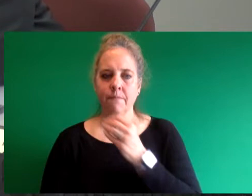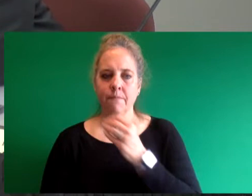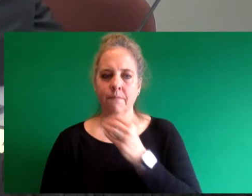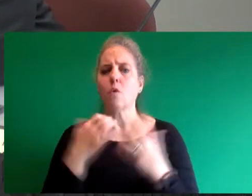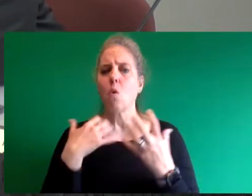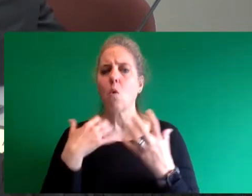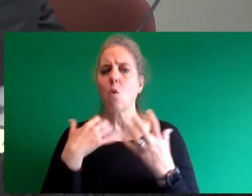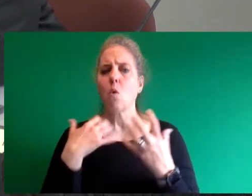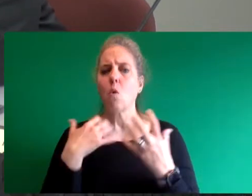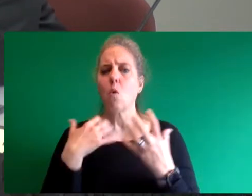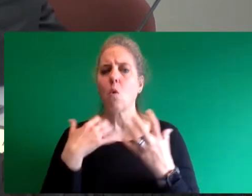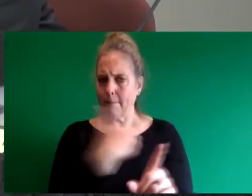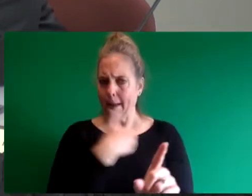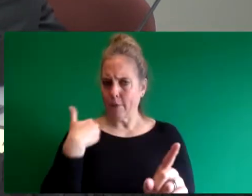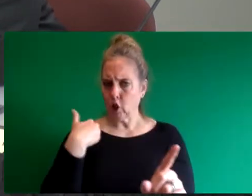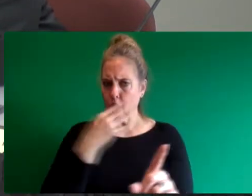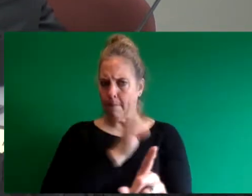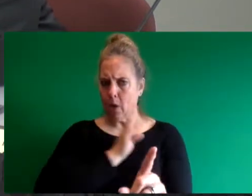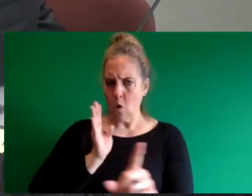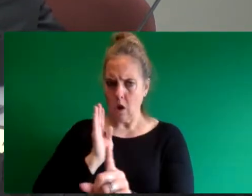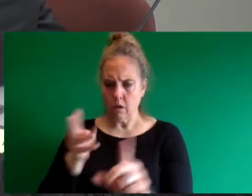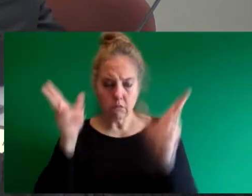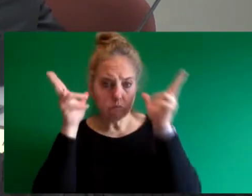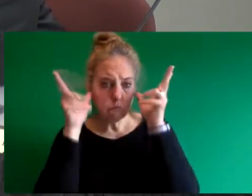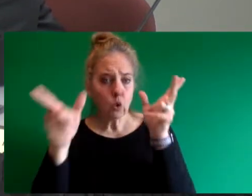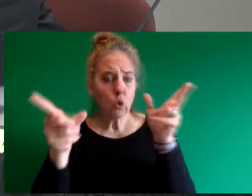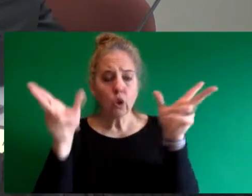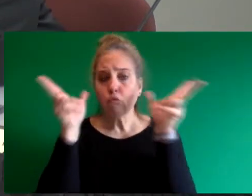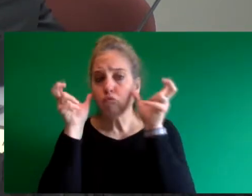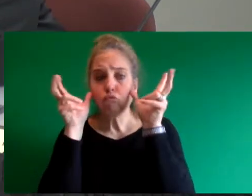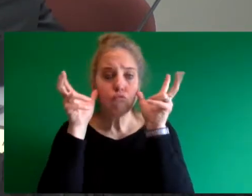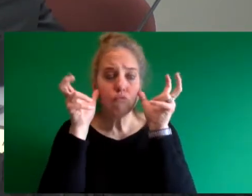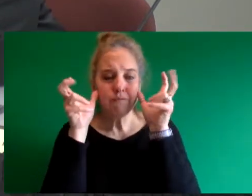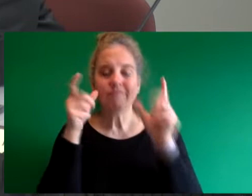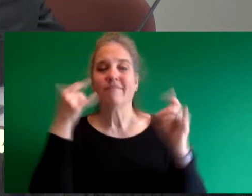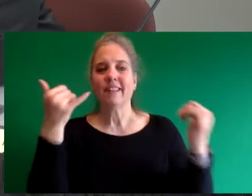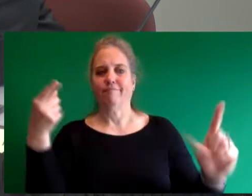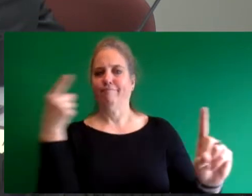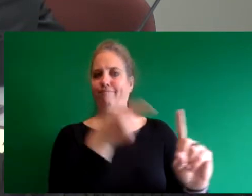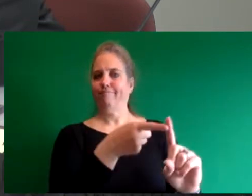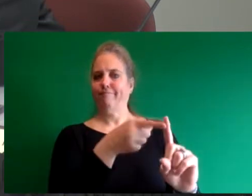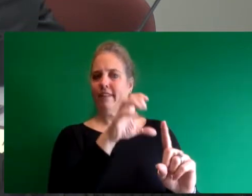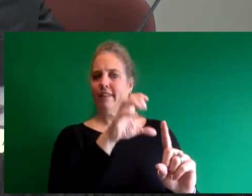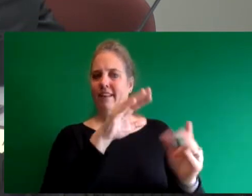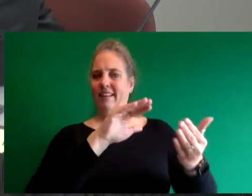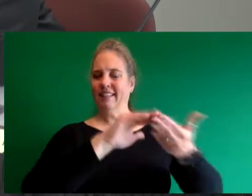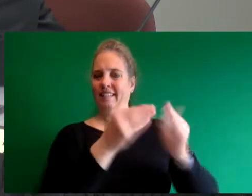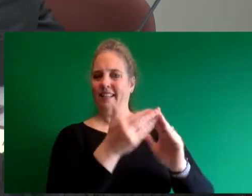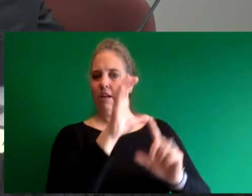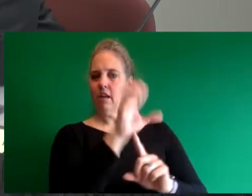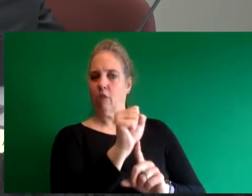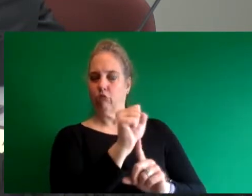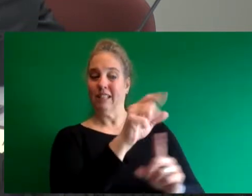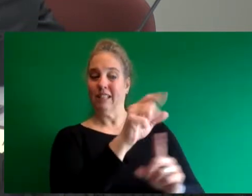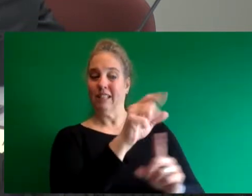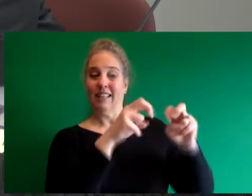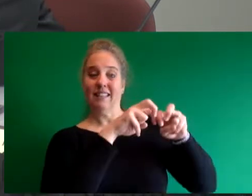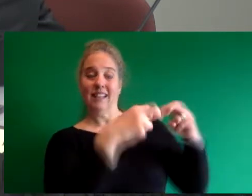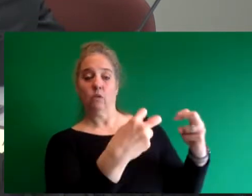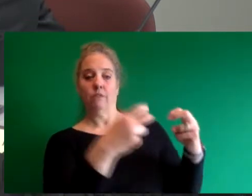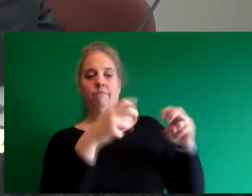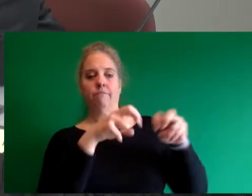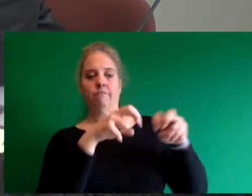yesterday Colorado Springs City Council passed an ordinance which will really assist our CSPD and